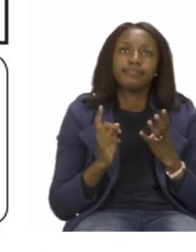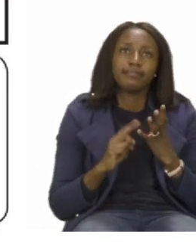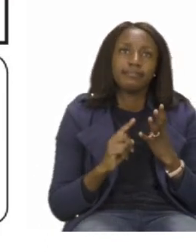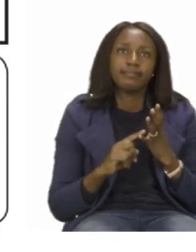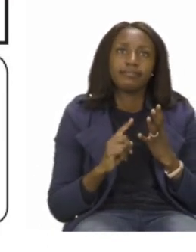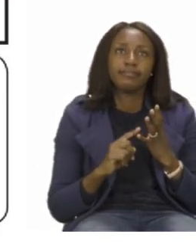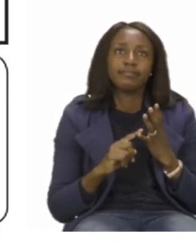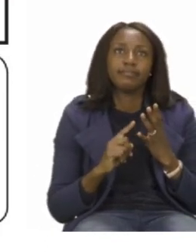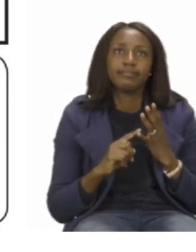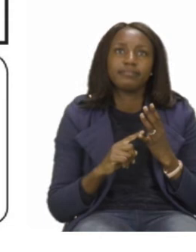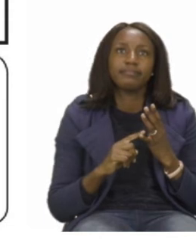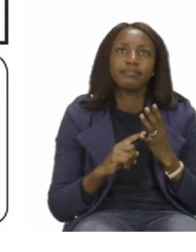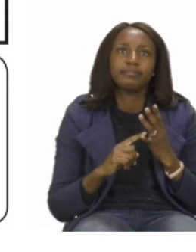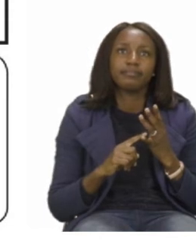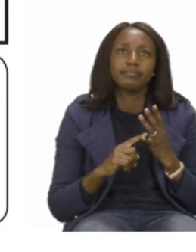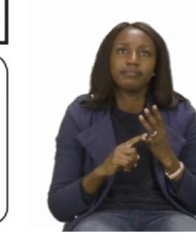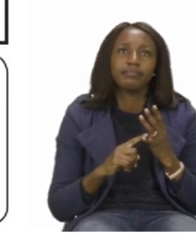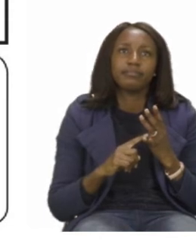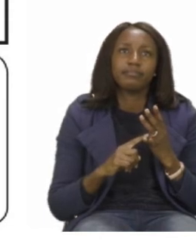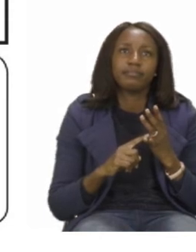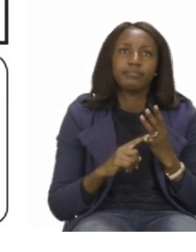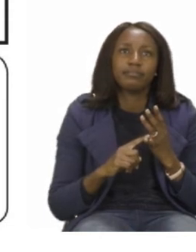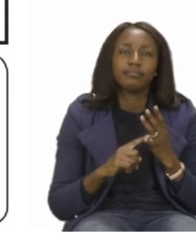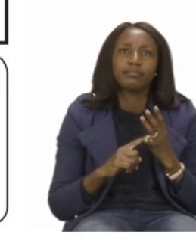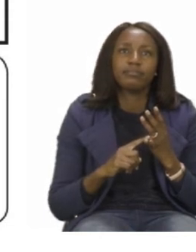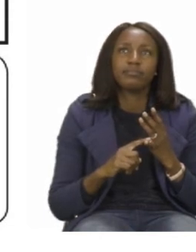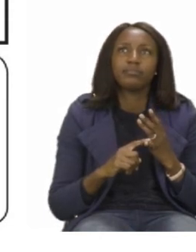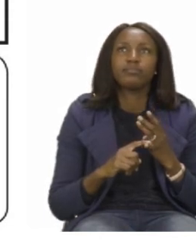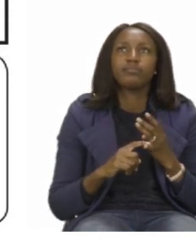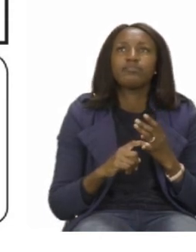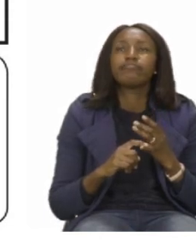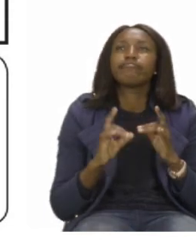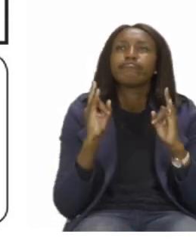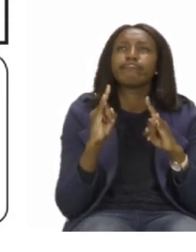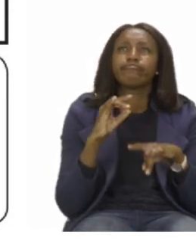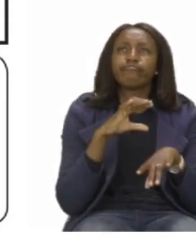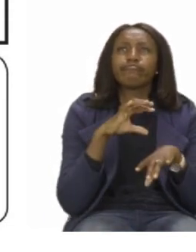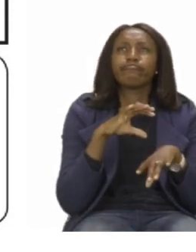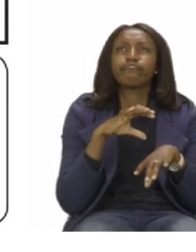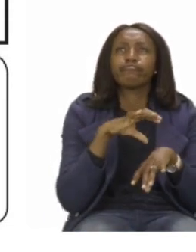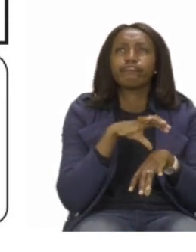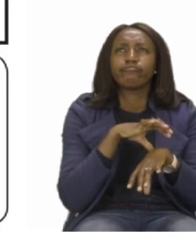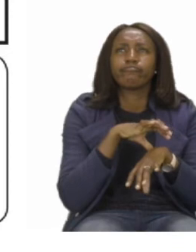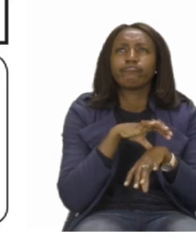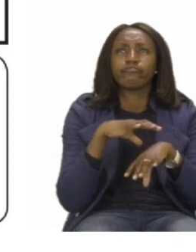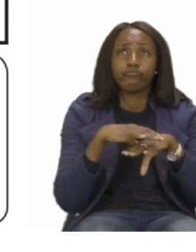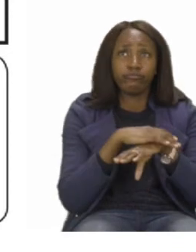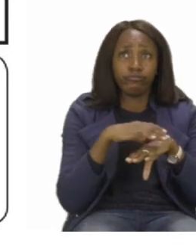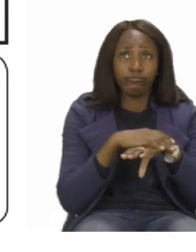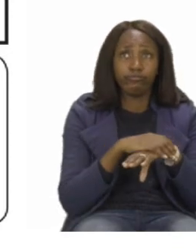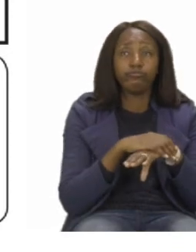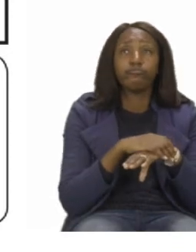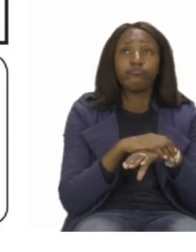last one together. These football boots belong to him. Can you tell